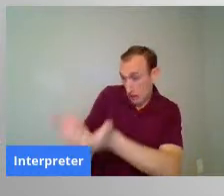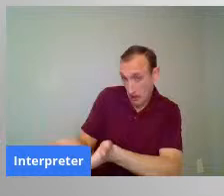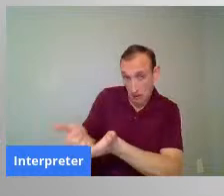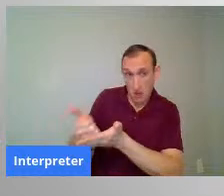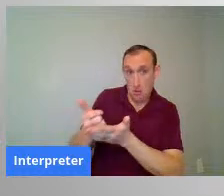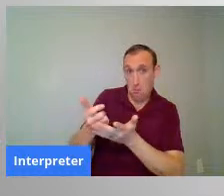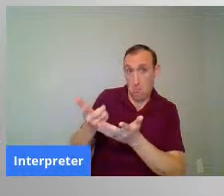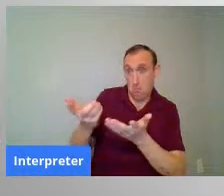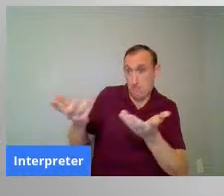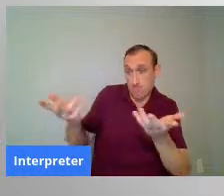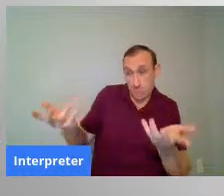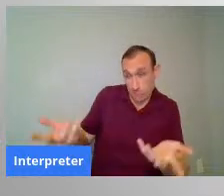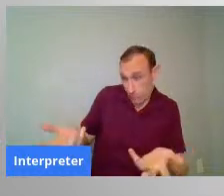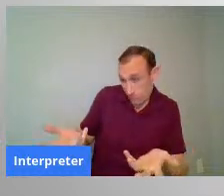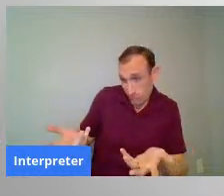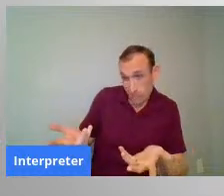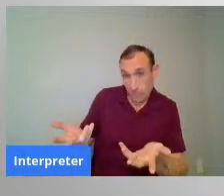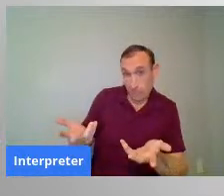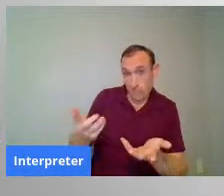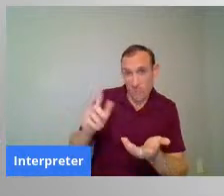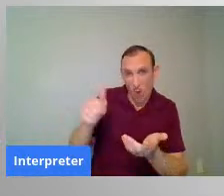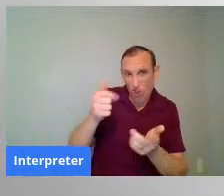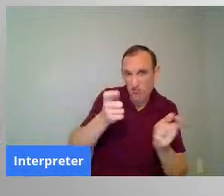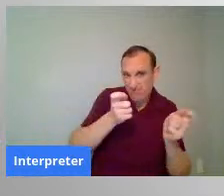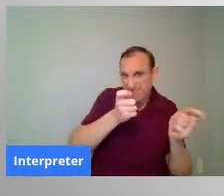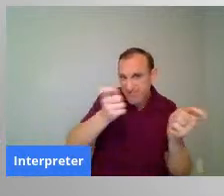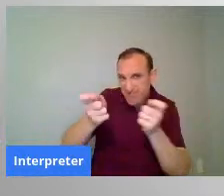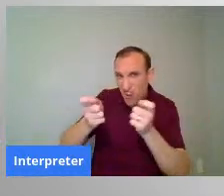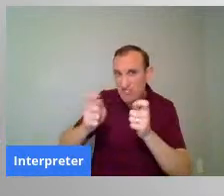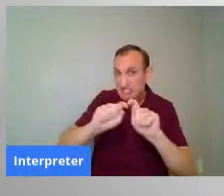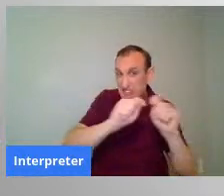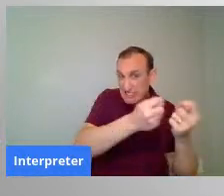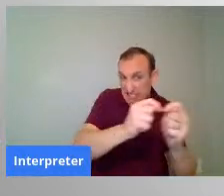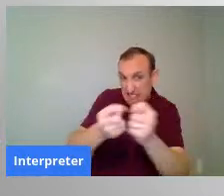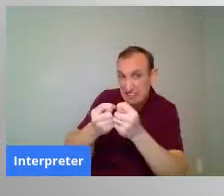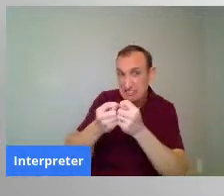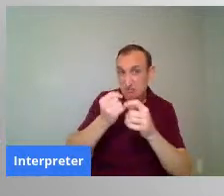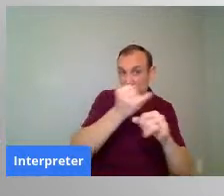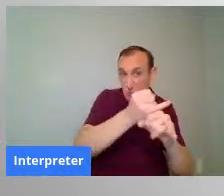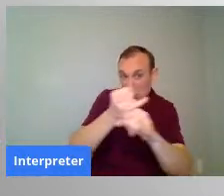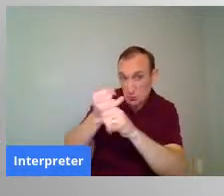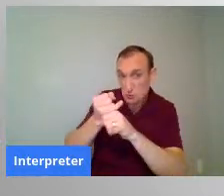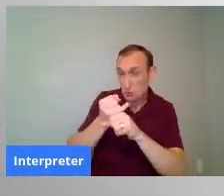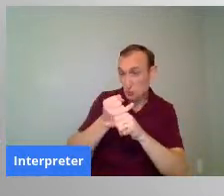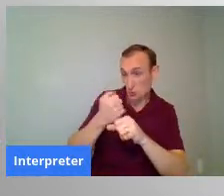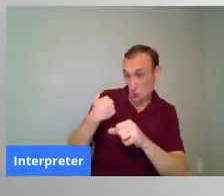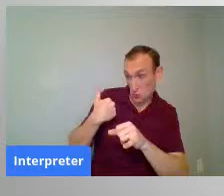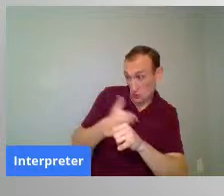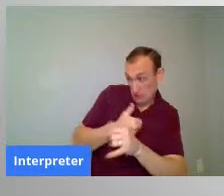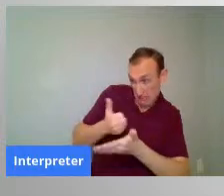any of our other like governing teams and institutions about further support?